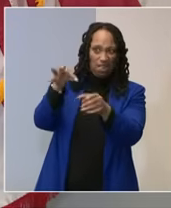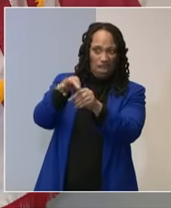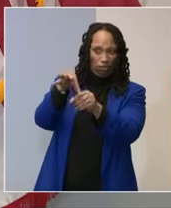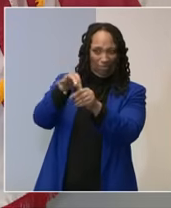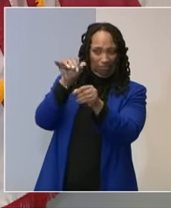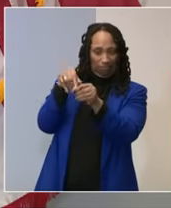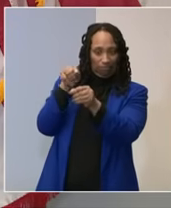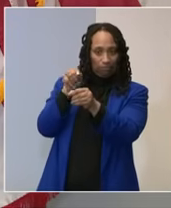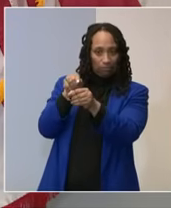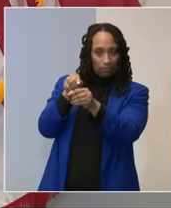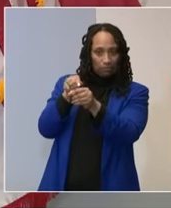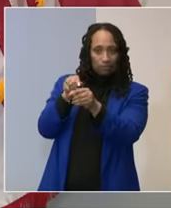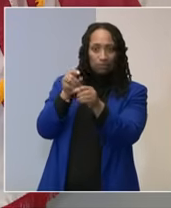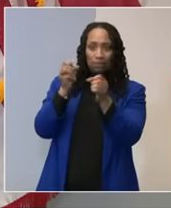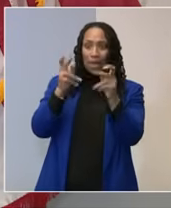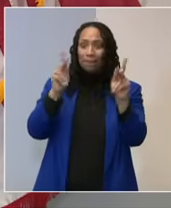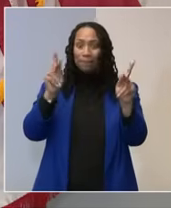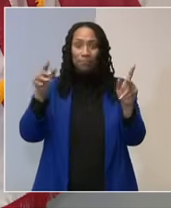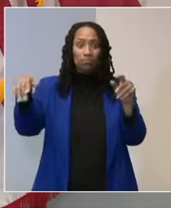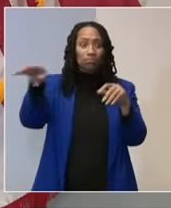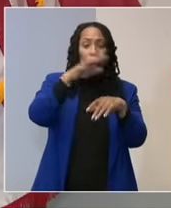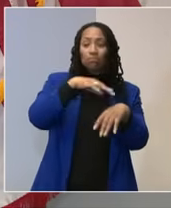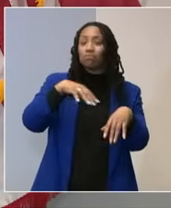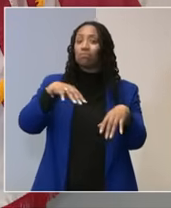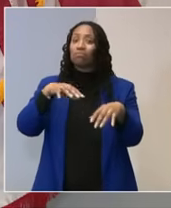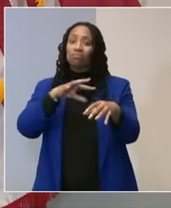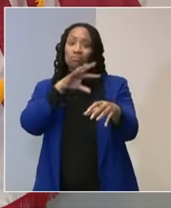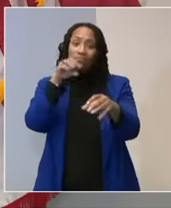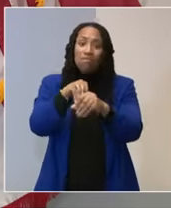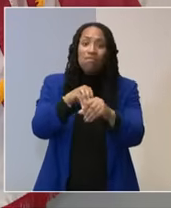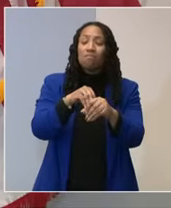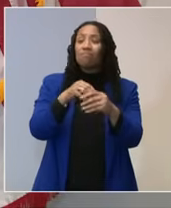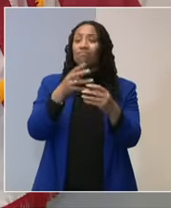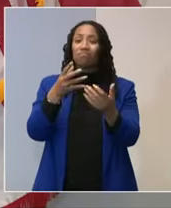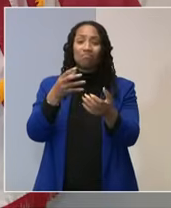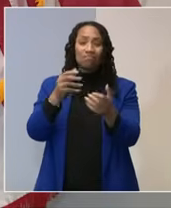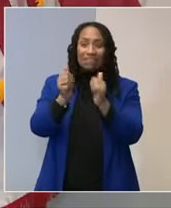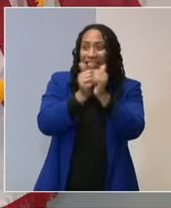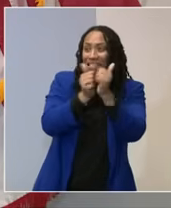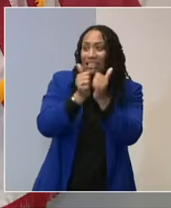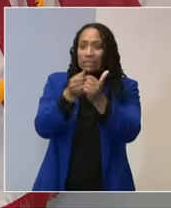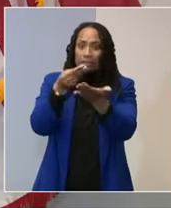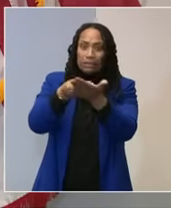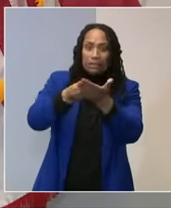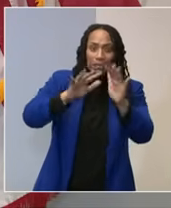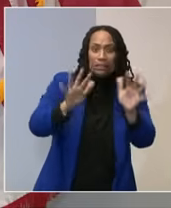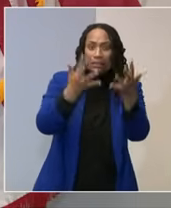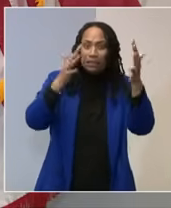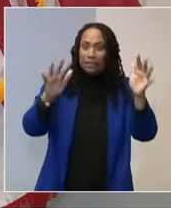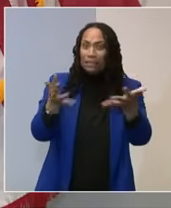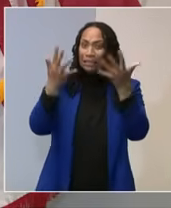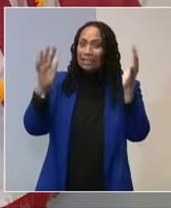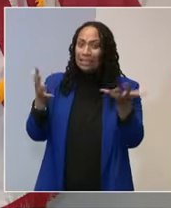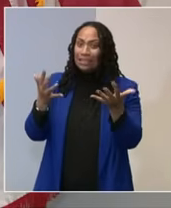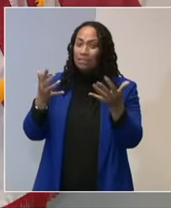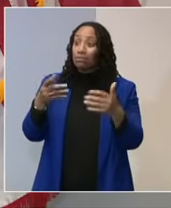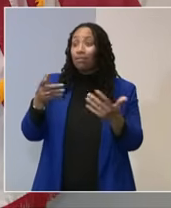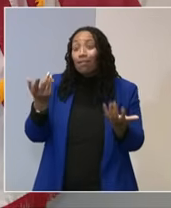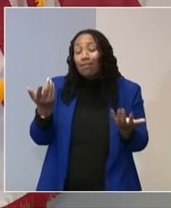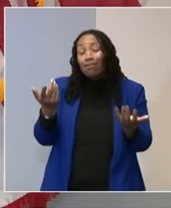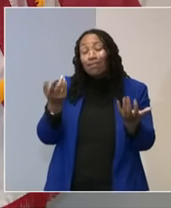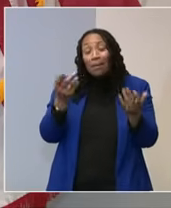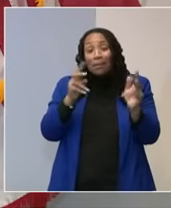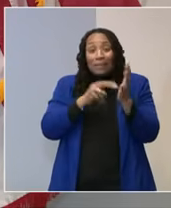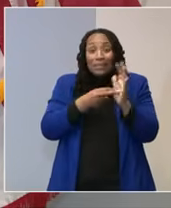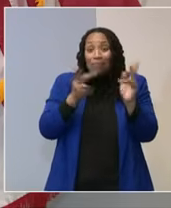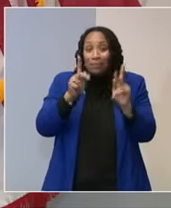people get in races. I think, there should be some analysis about that. It's good when everybody runs.